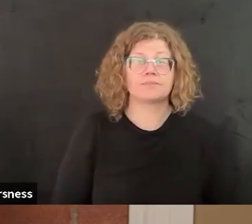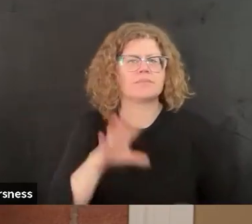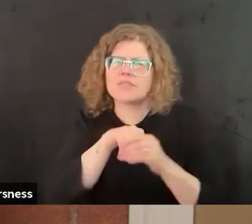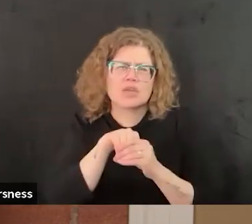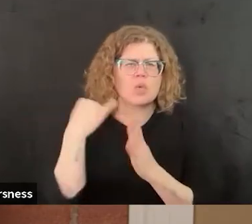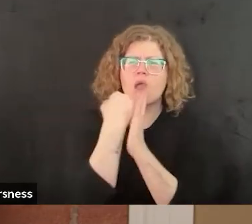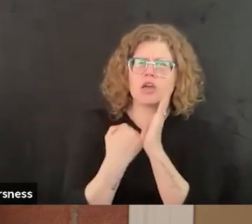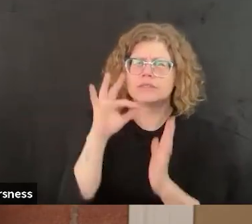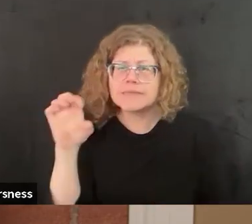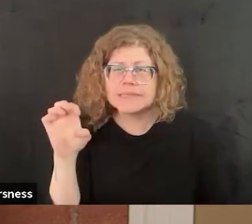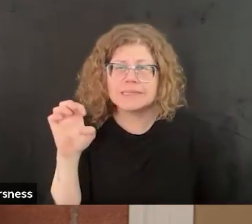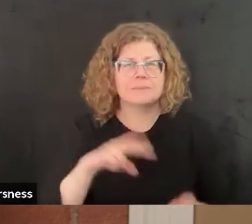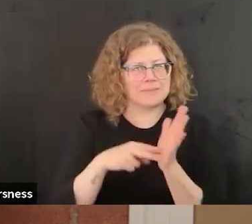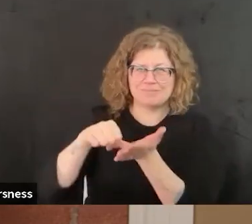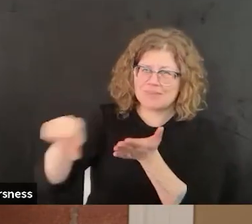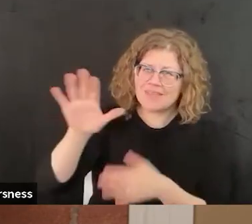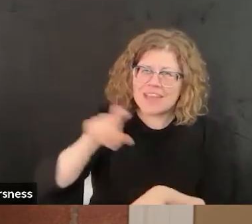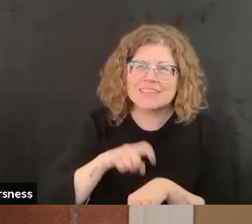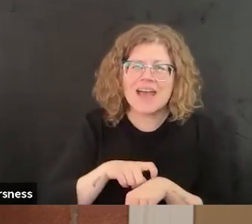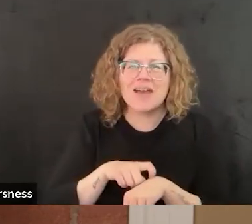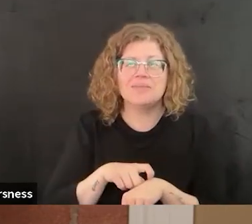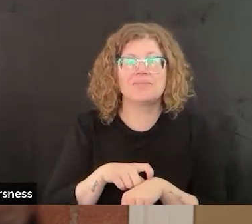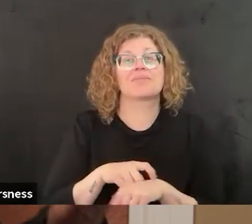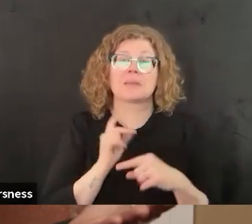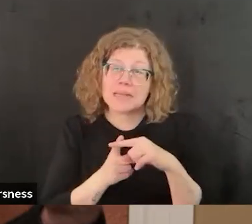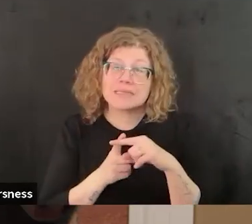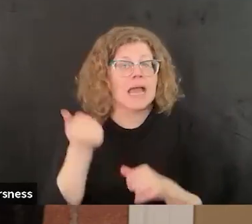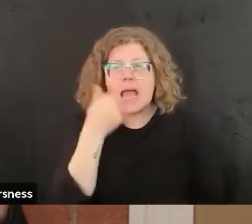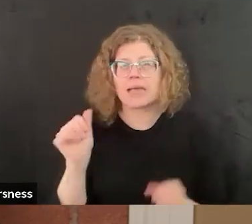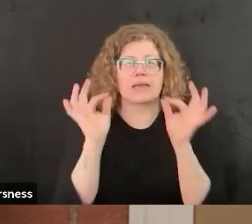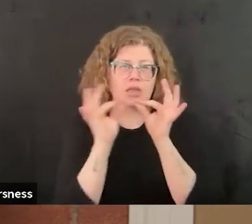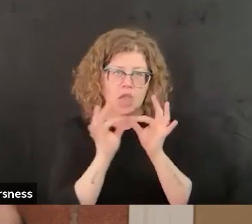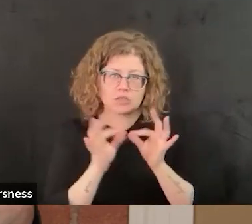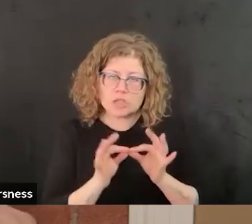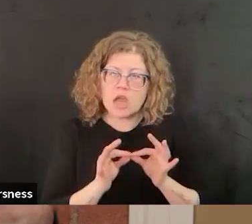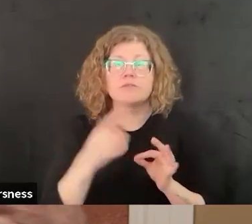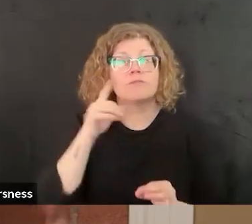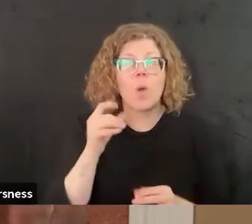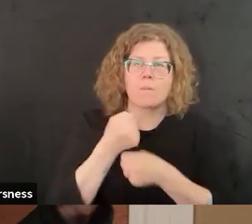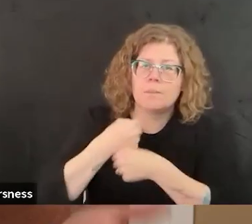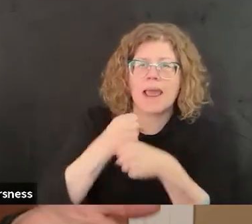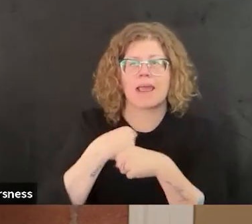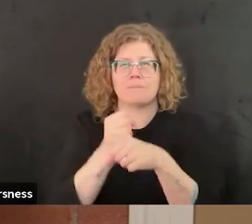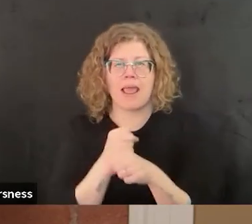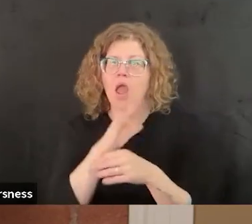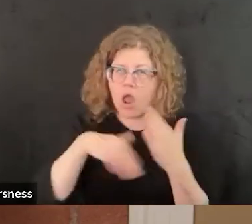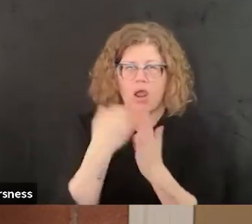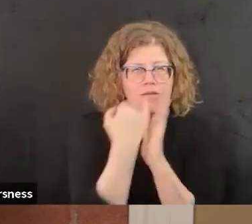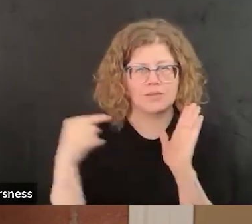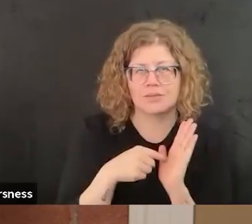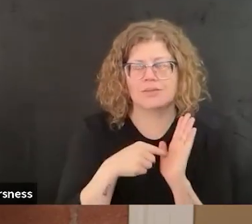So that would include your artist fees, so that's how your artist gets paid, as well as any of the costs for the actual making of the